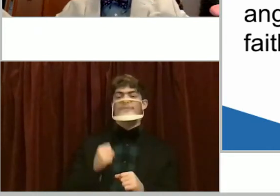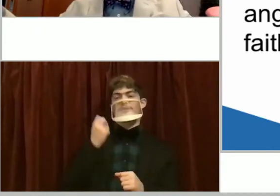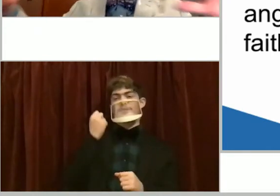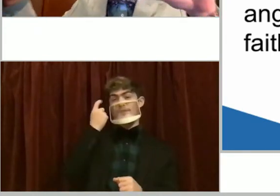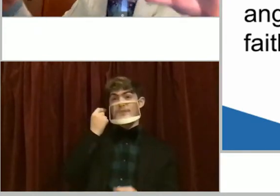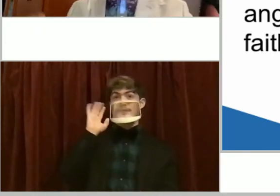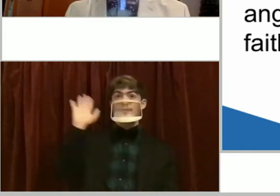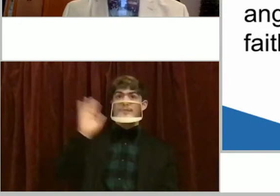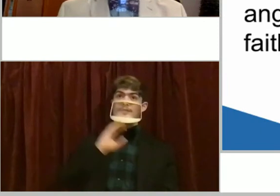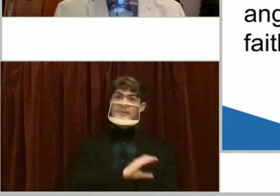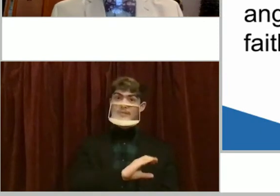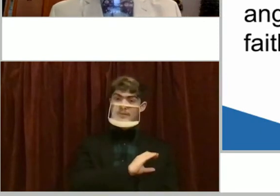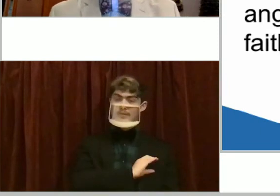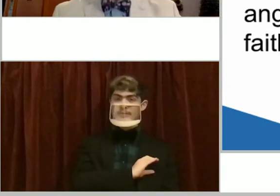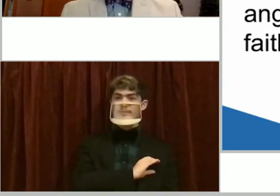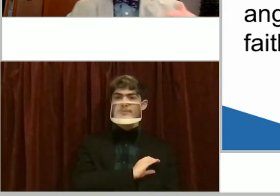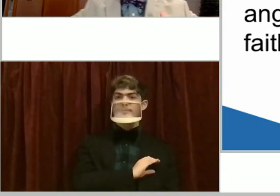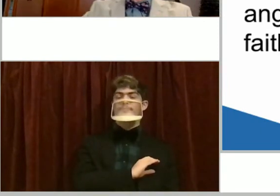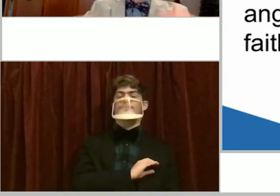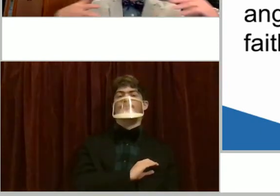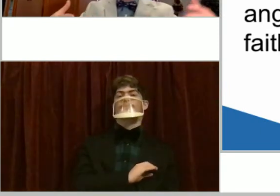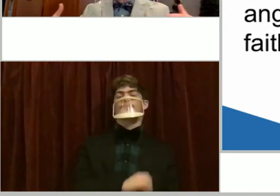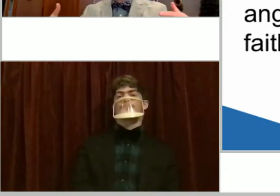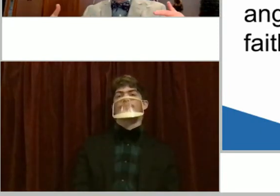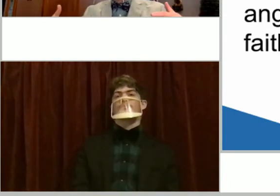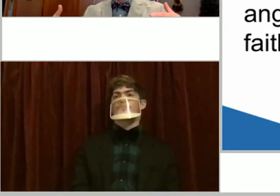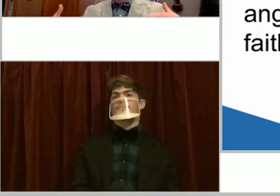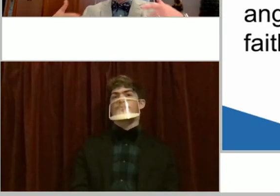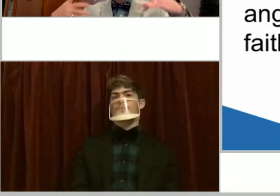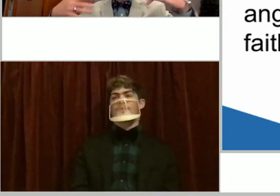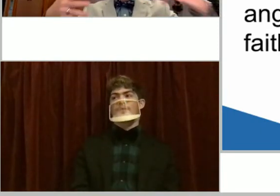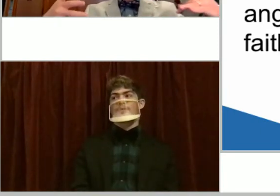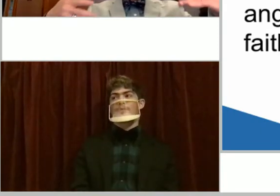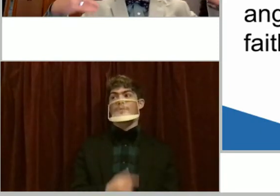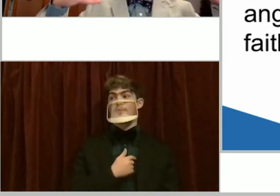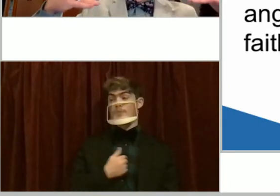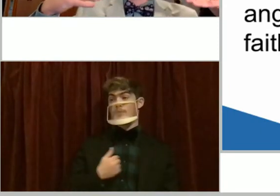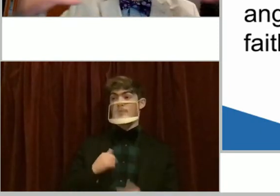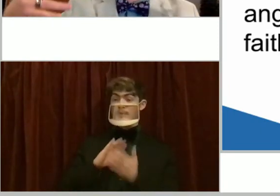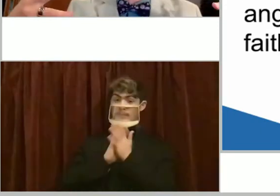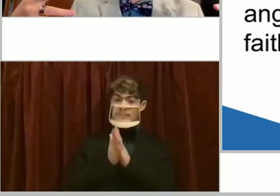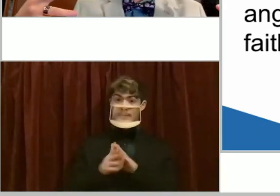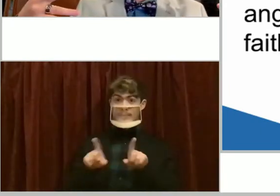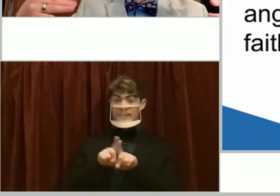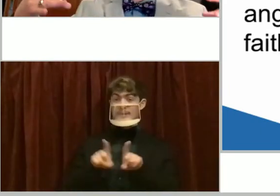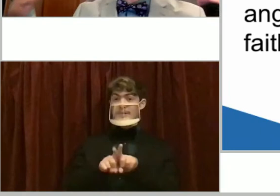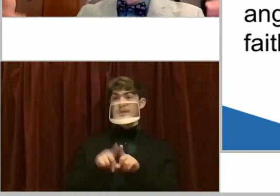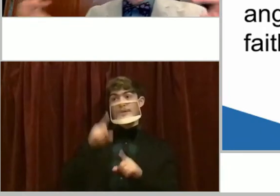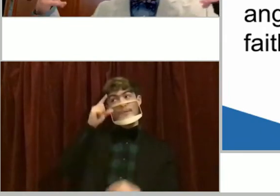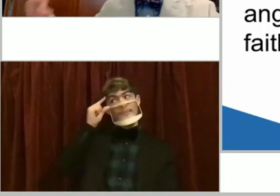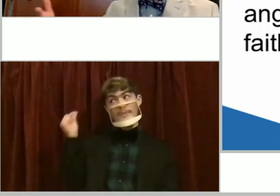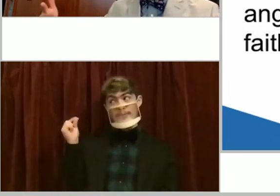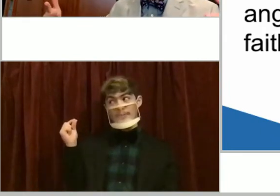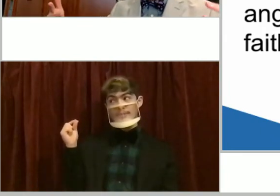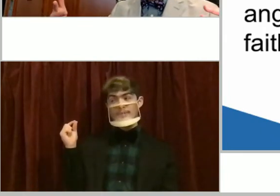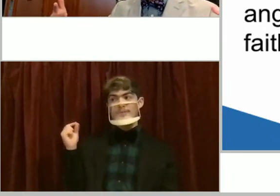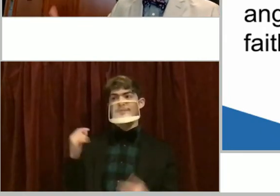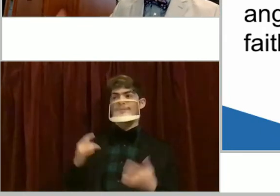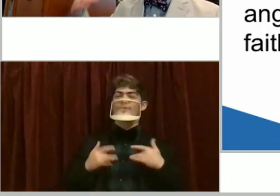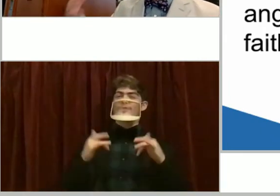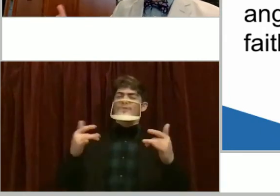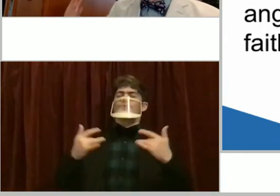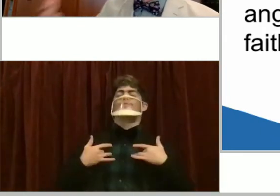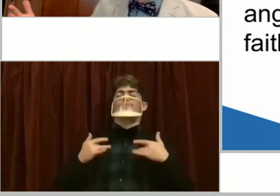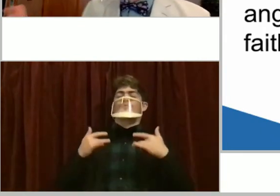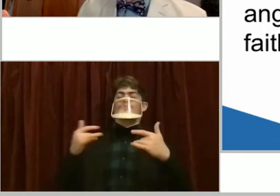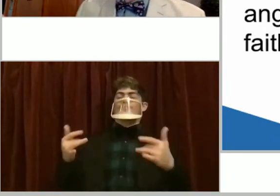to all who turn to him. We become like Moses, that symbol of God's radiance,